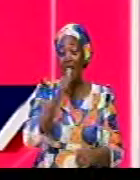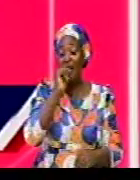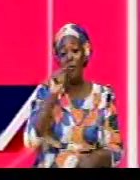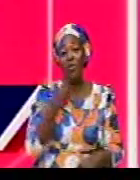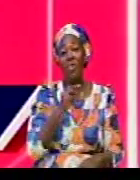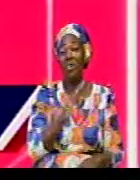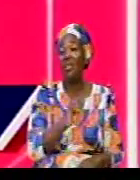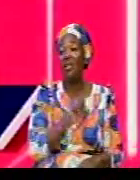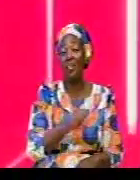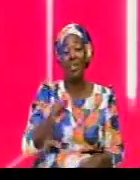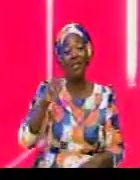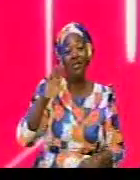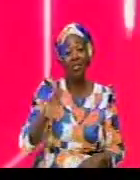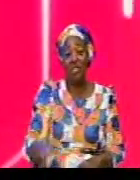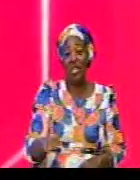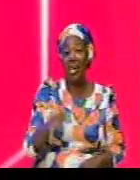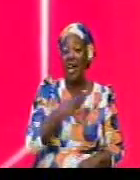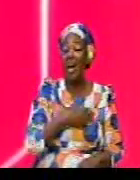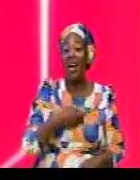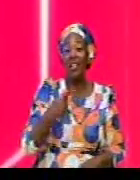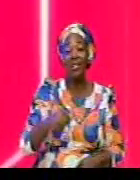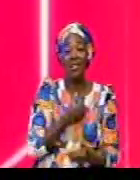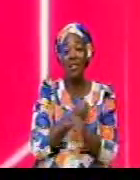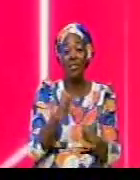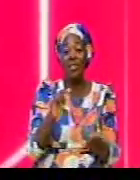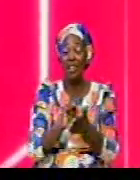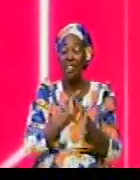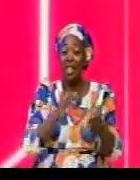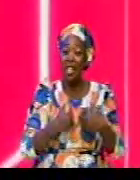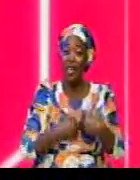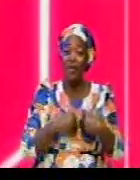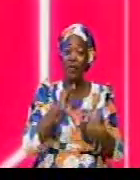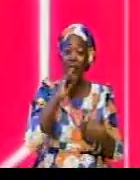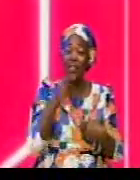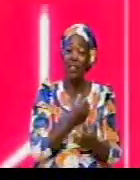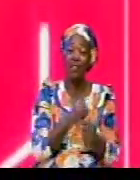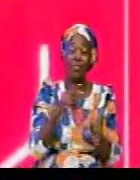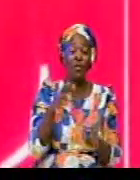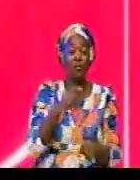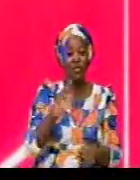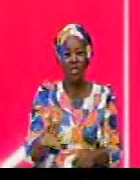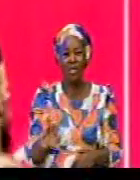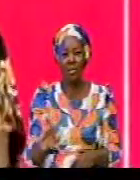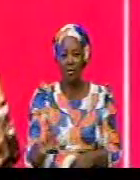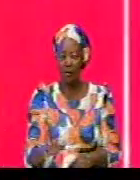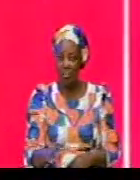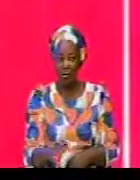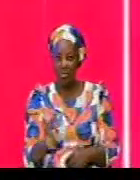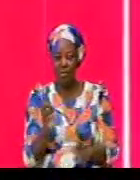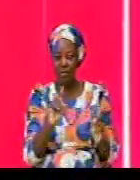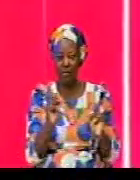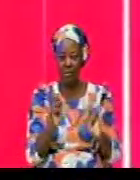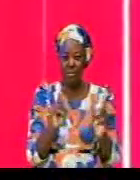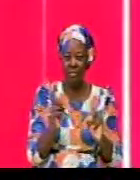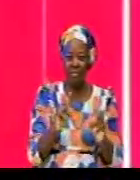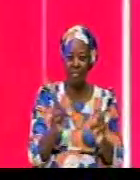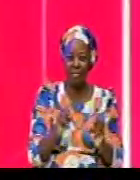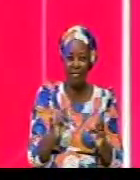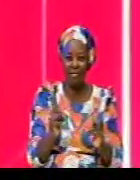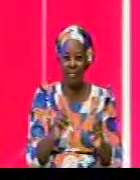am only a child, and the salvation I have is the salvation of a child.